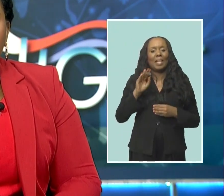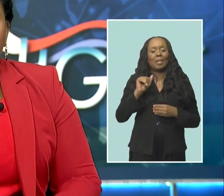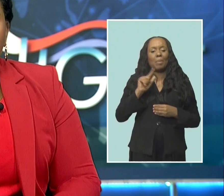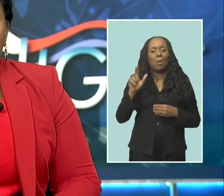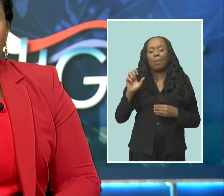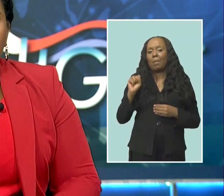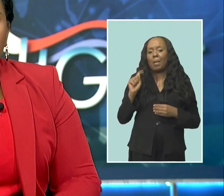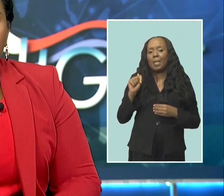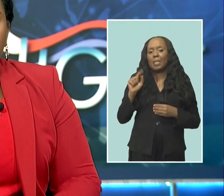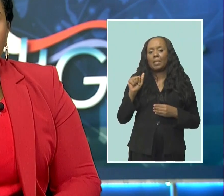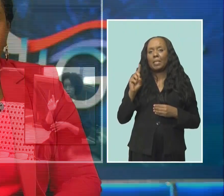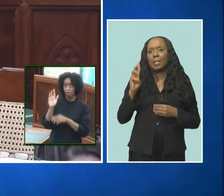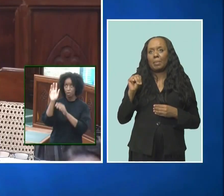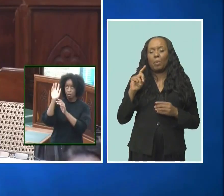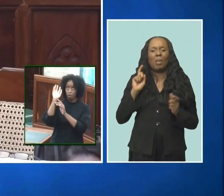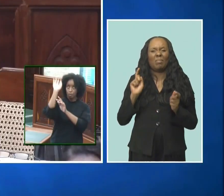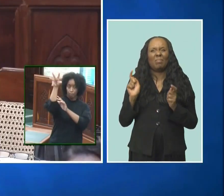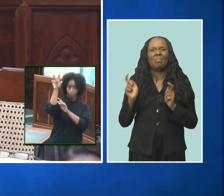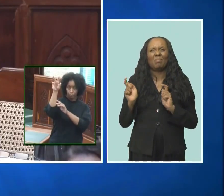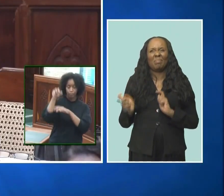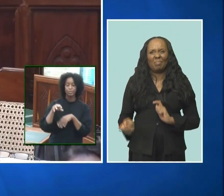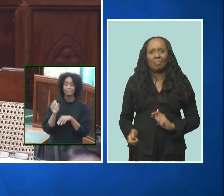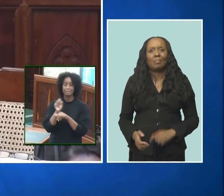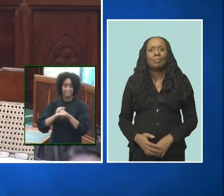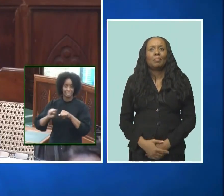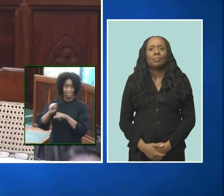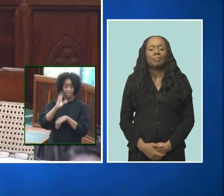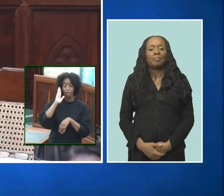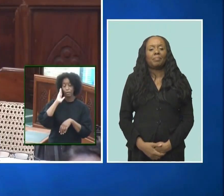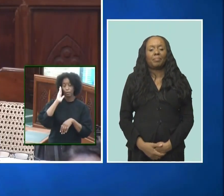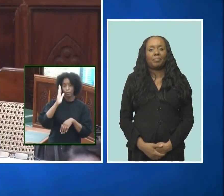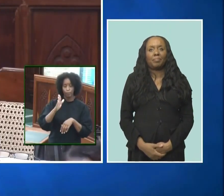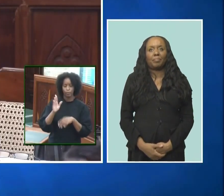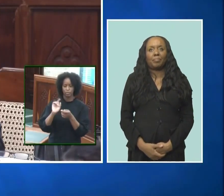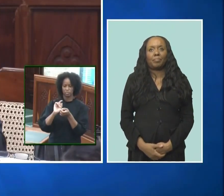facility. Thank you for that.